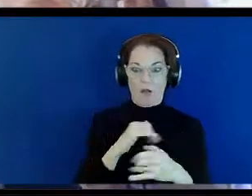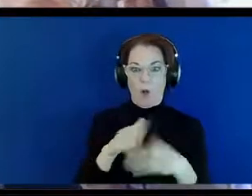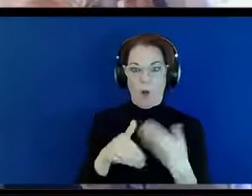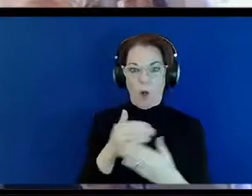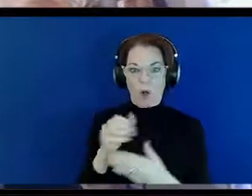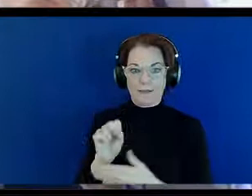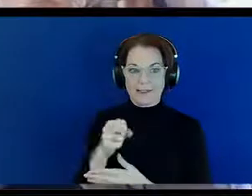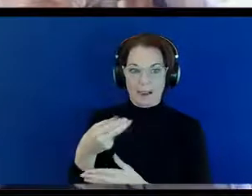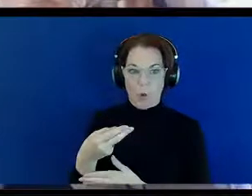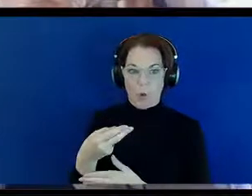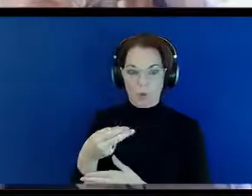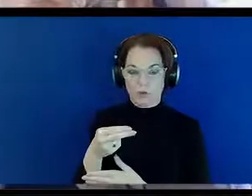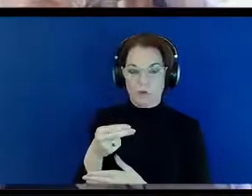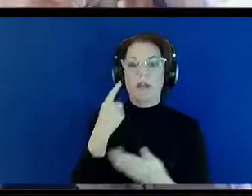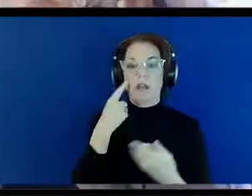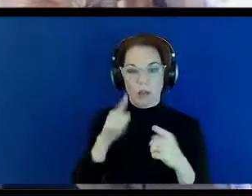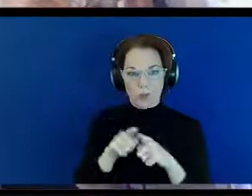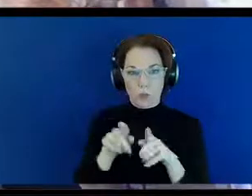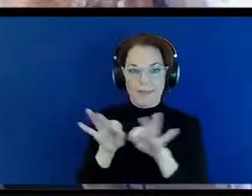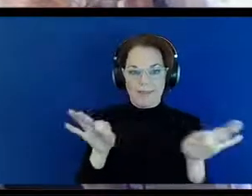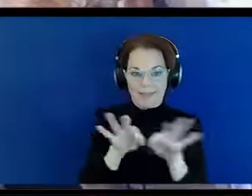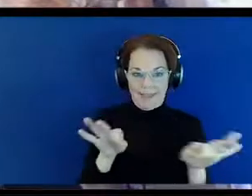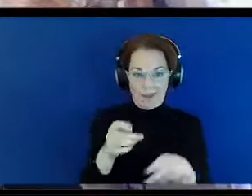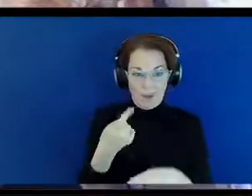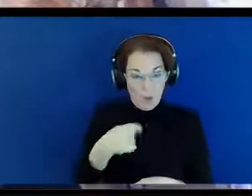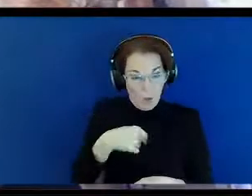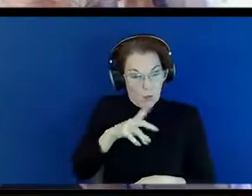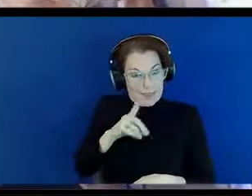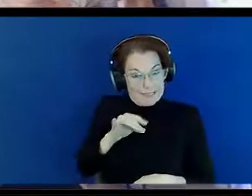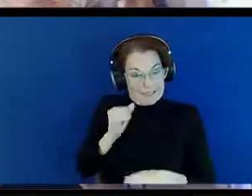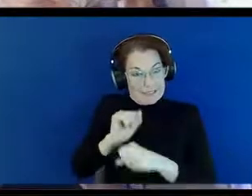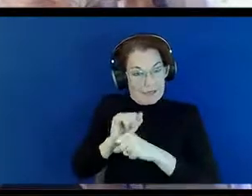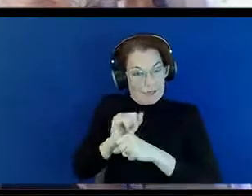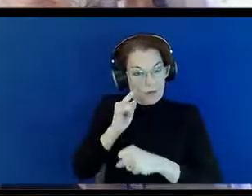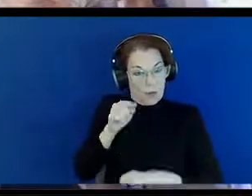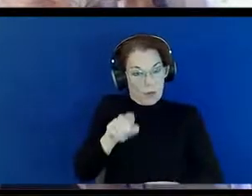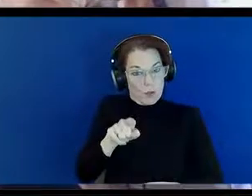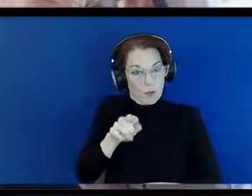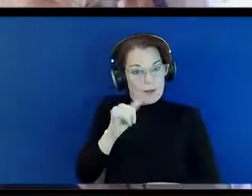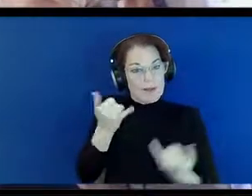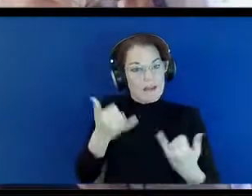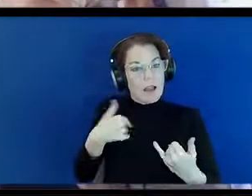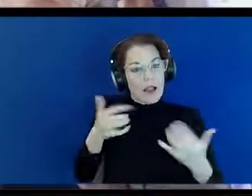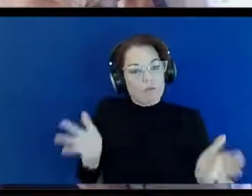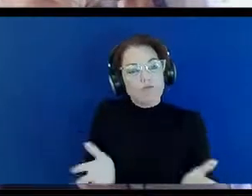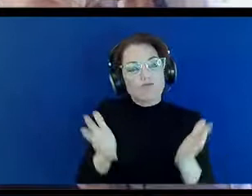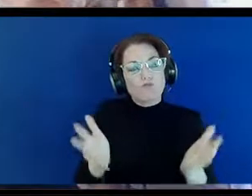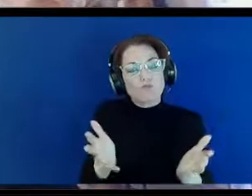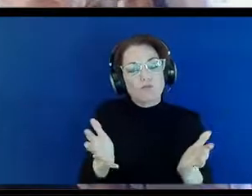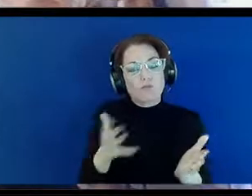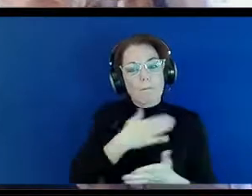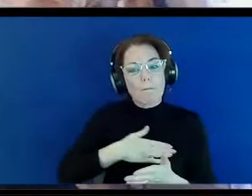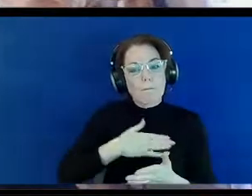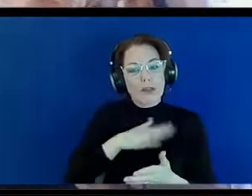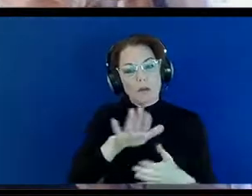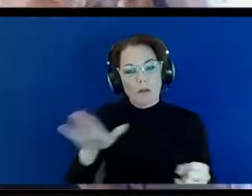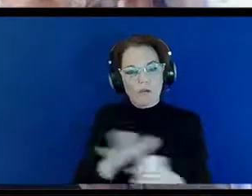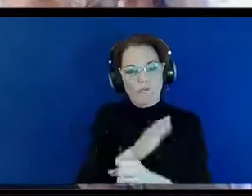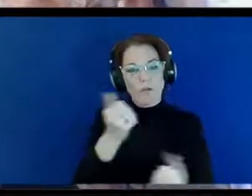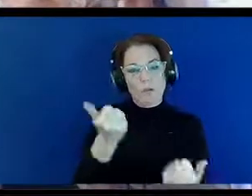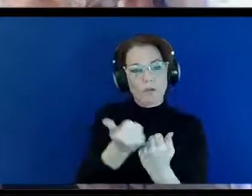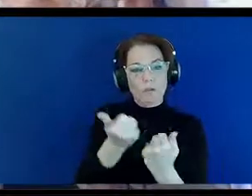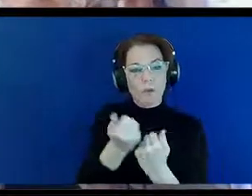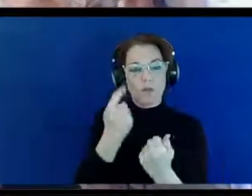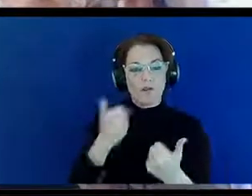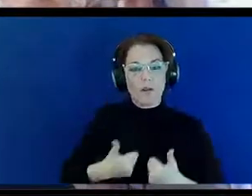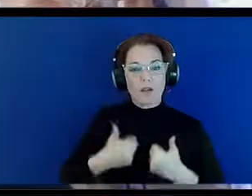Act. We have done the legwork for you. Now I urge you to offer your full support for this life-saving bill.